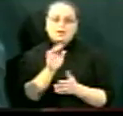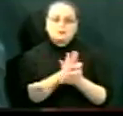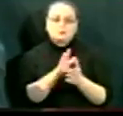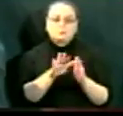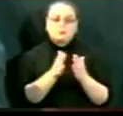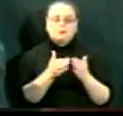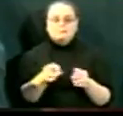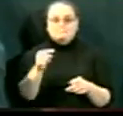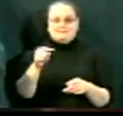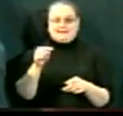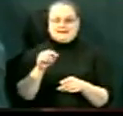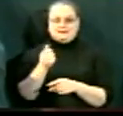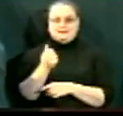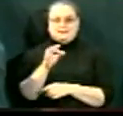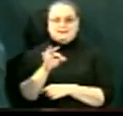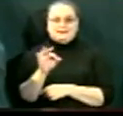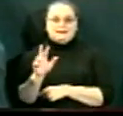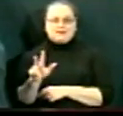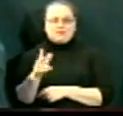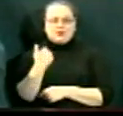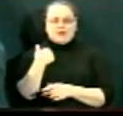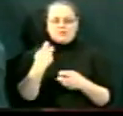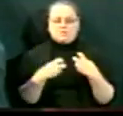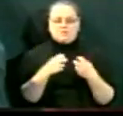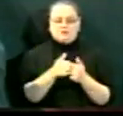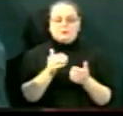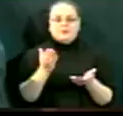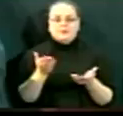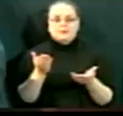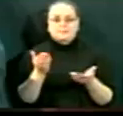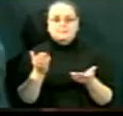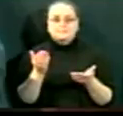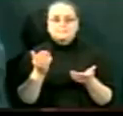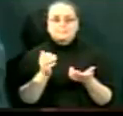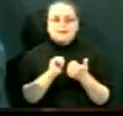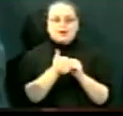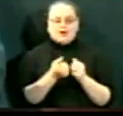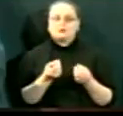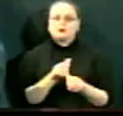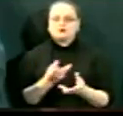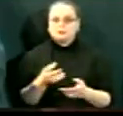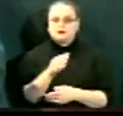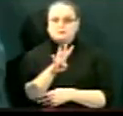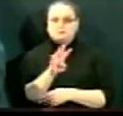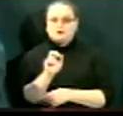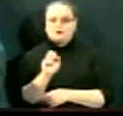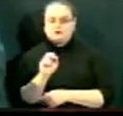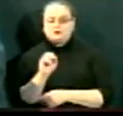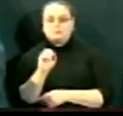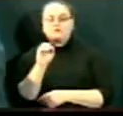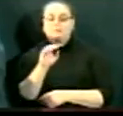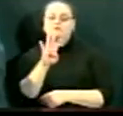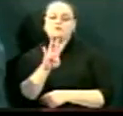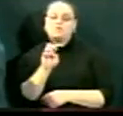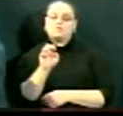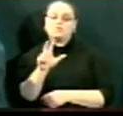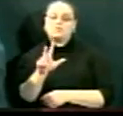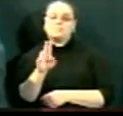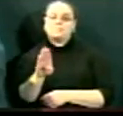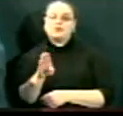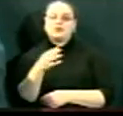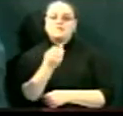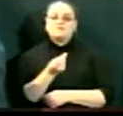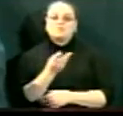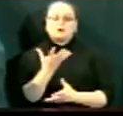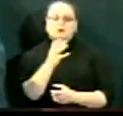as 1993 had an issue with the way that we administered the 403B. A few things that I want to